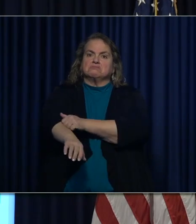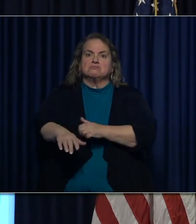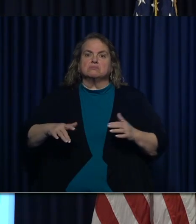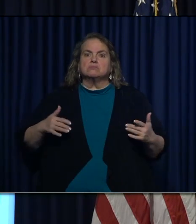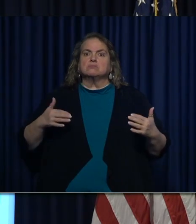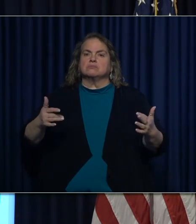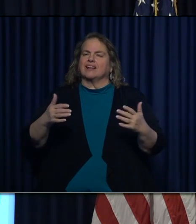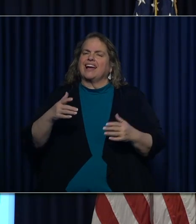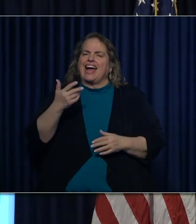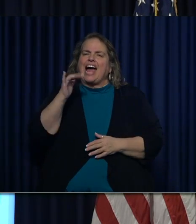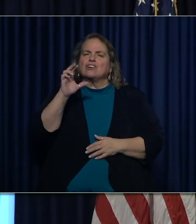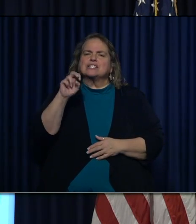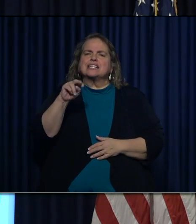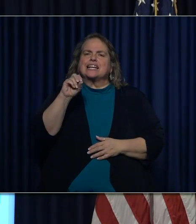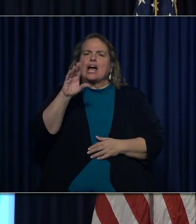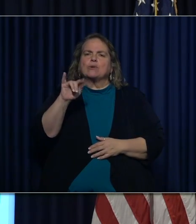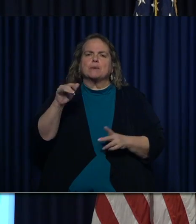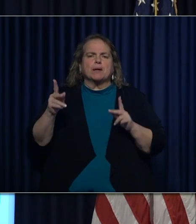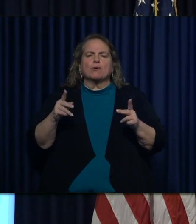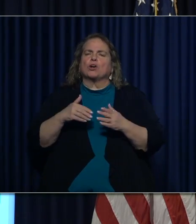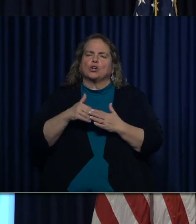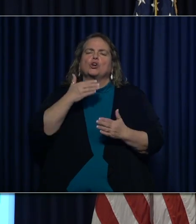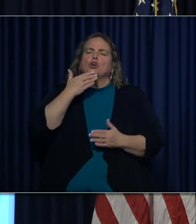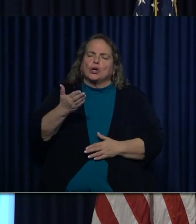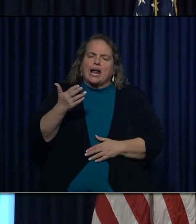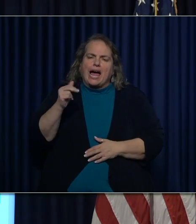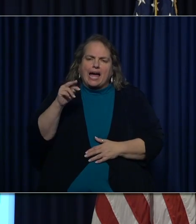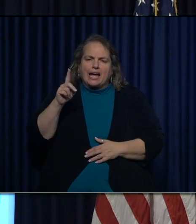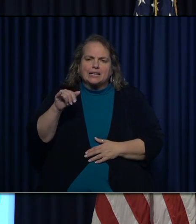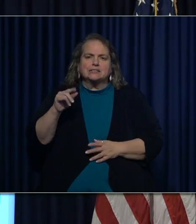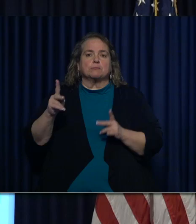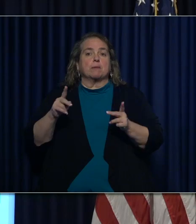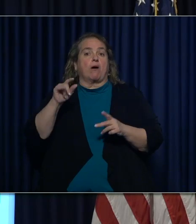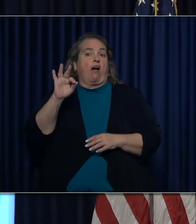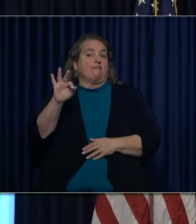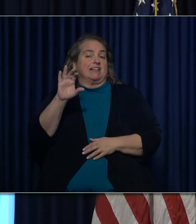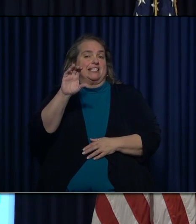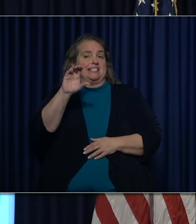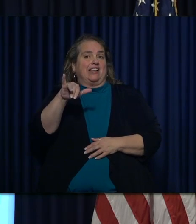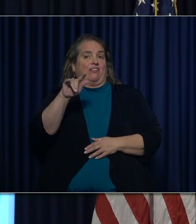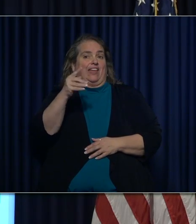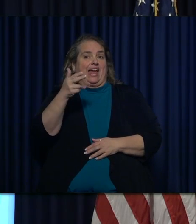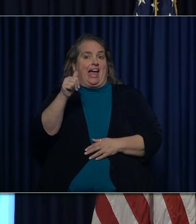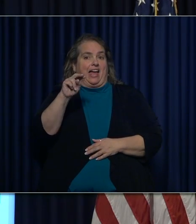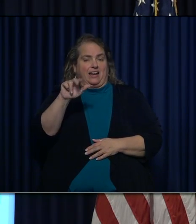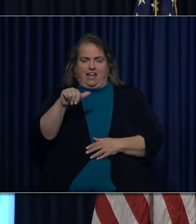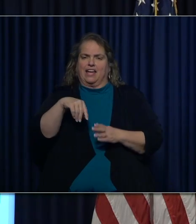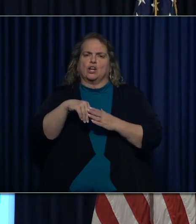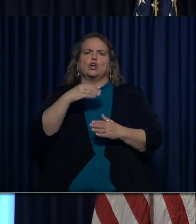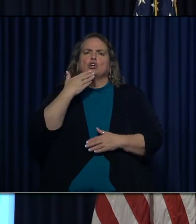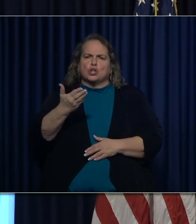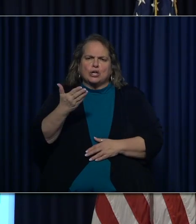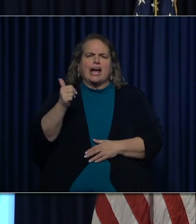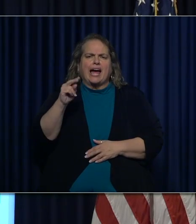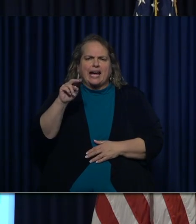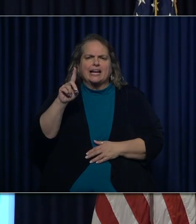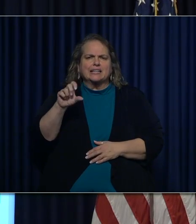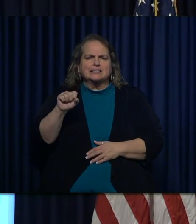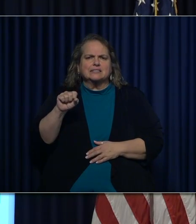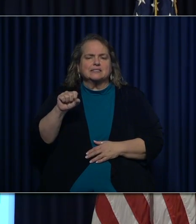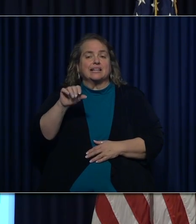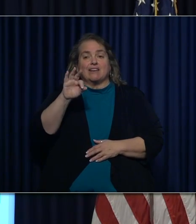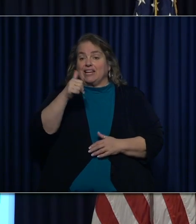in very good hands, and the people of Cynthiana are in very good hands. But we have assured them that whether it's any testing, it's going to go to the front of the